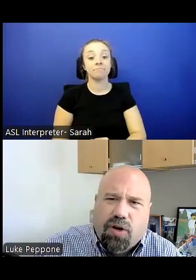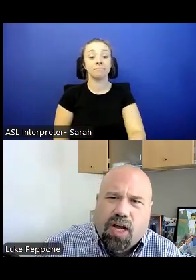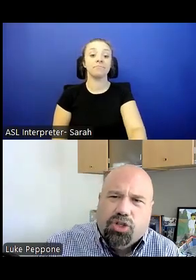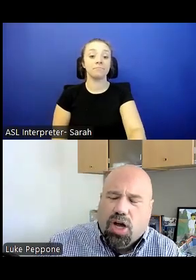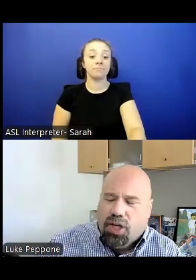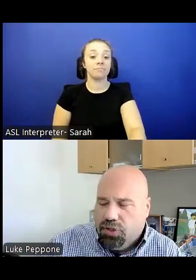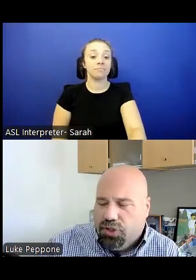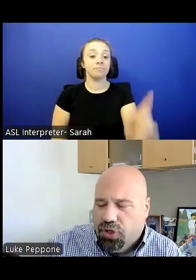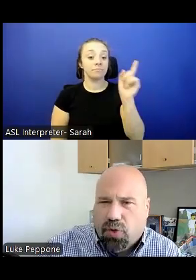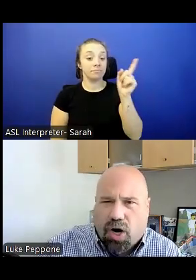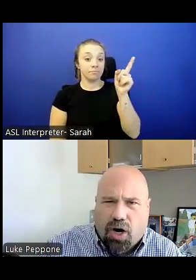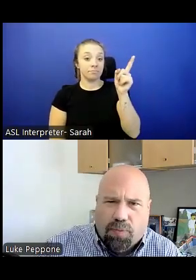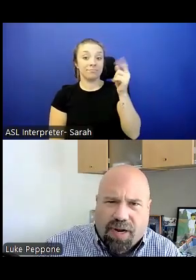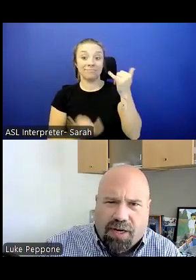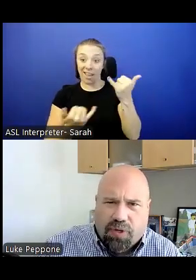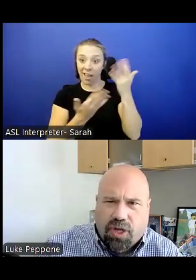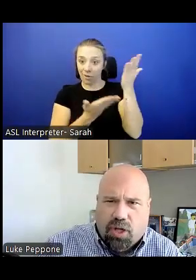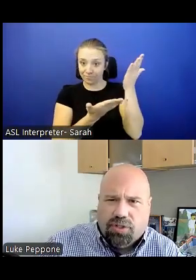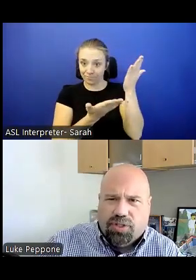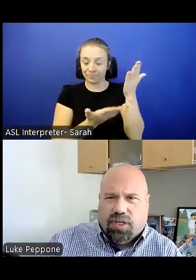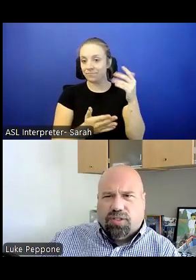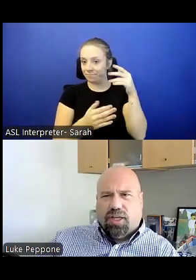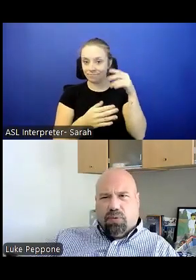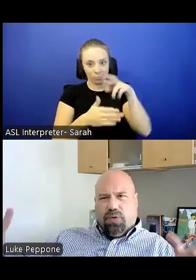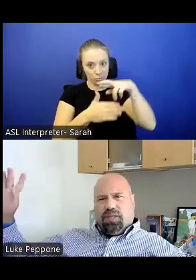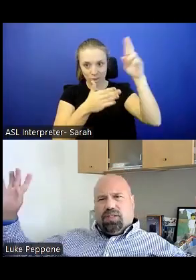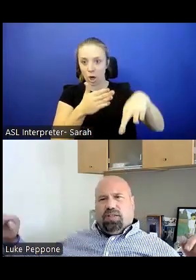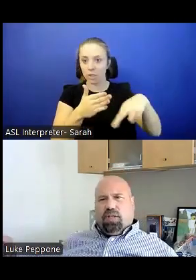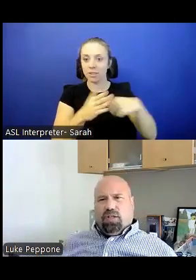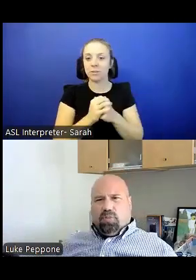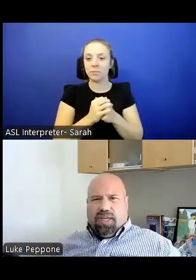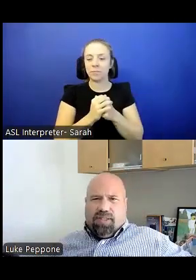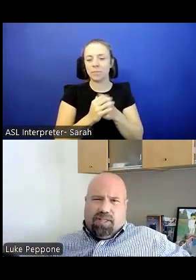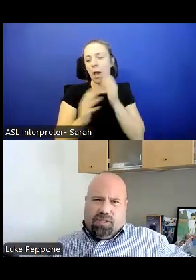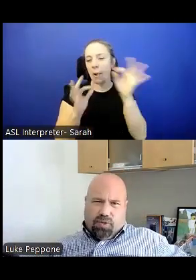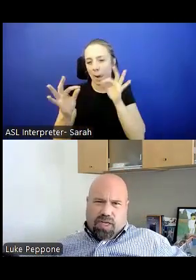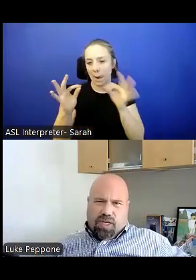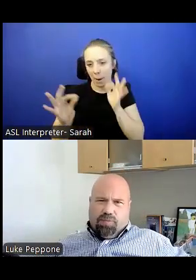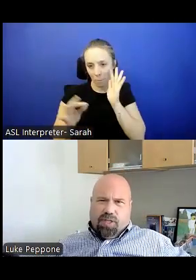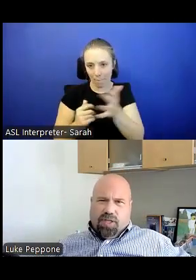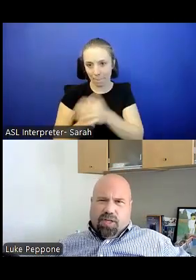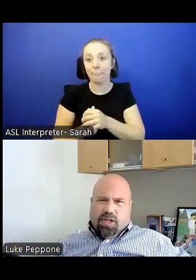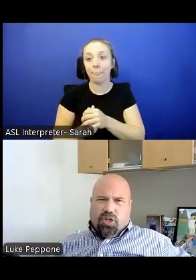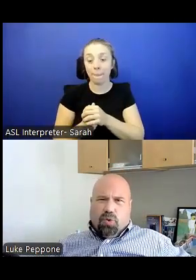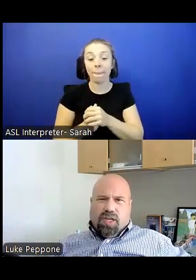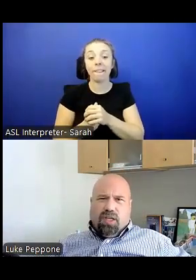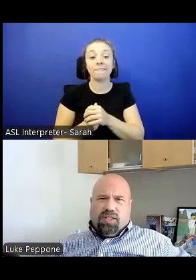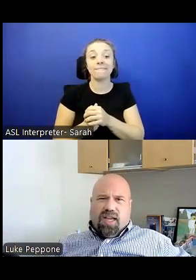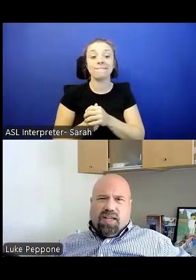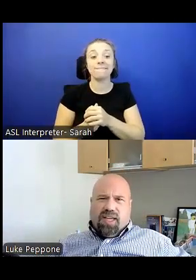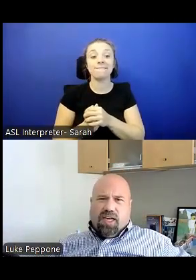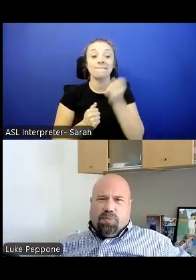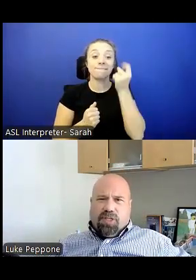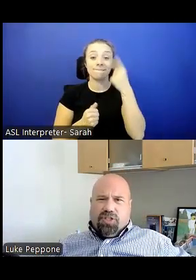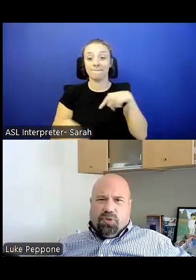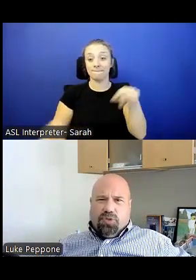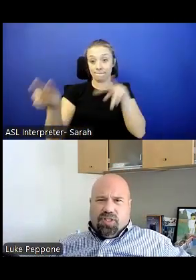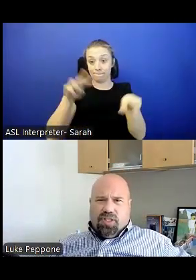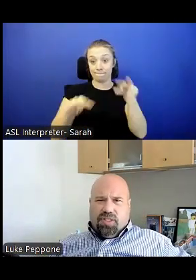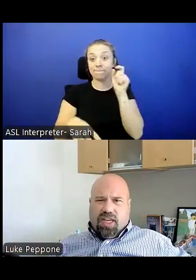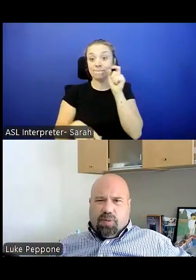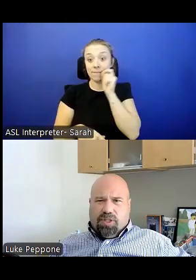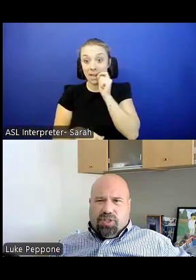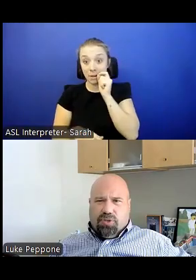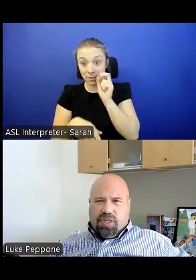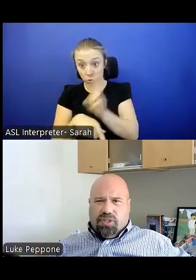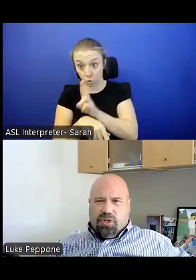So here I draw you to our main results, and I'll tell you what this says. I'll explain this, okay? So we looked at cannabis use, and this